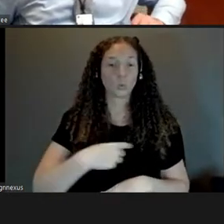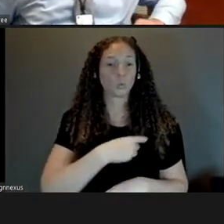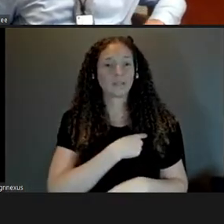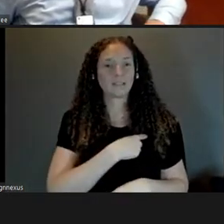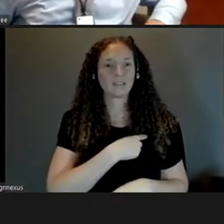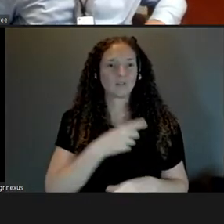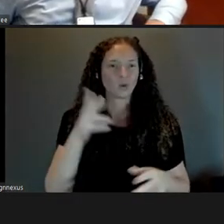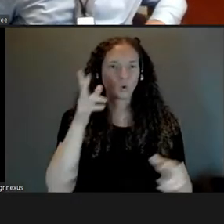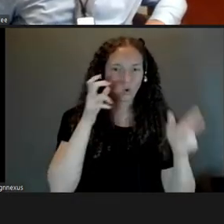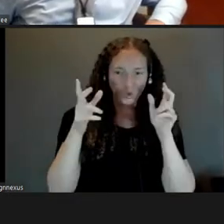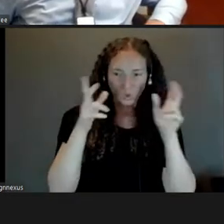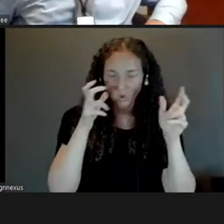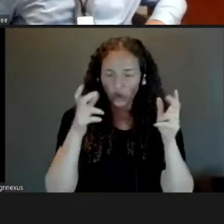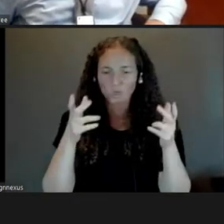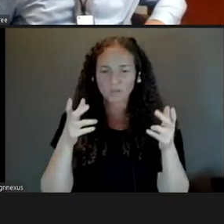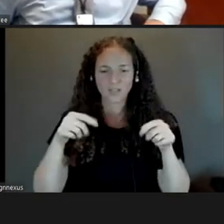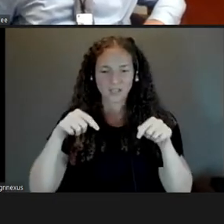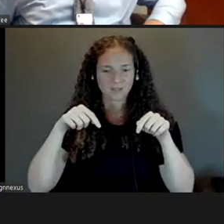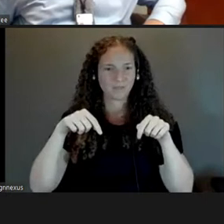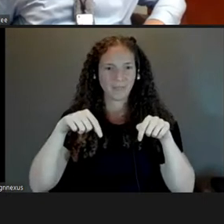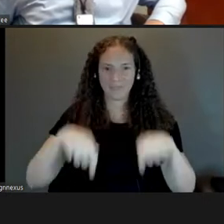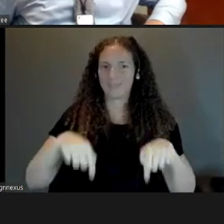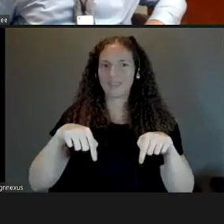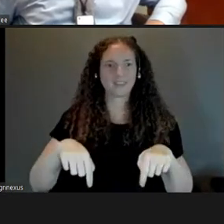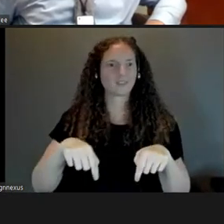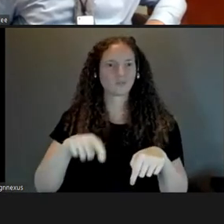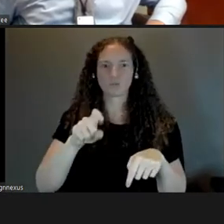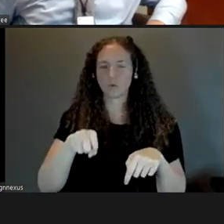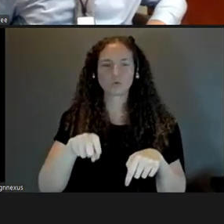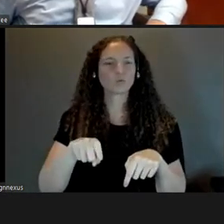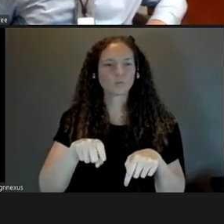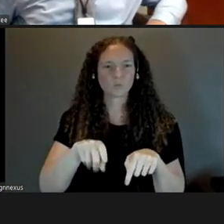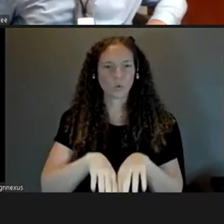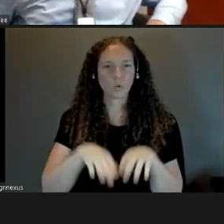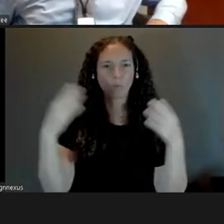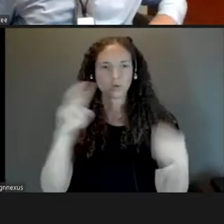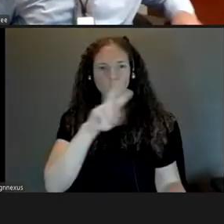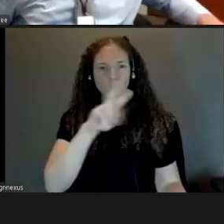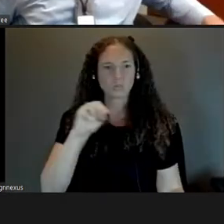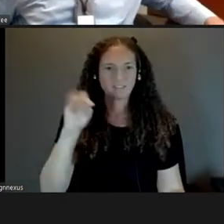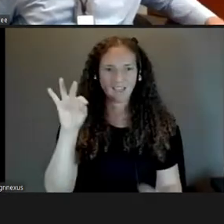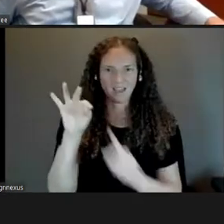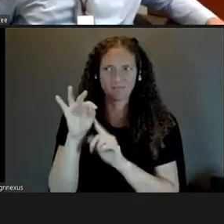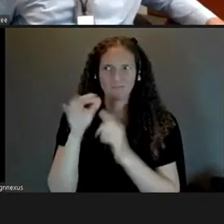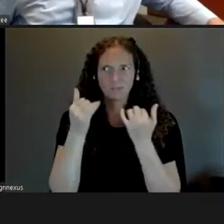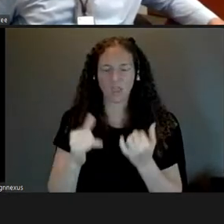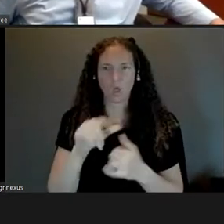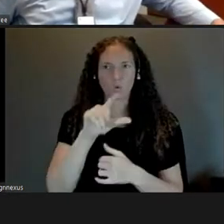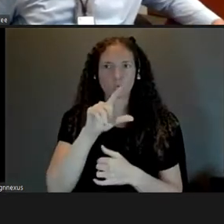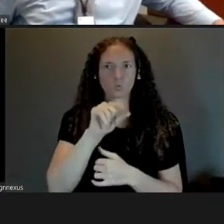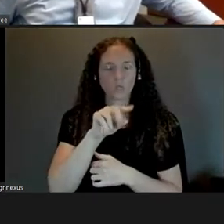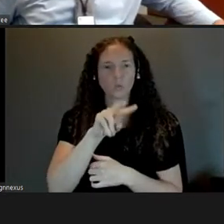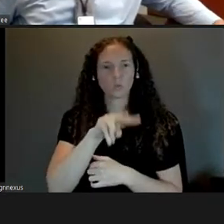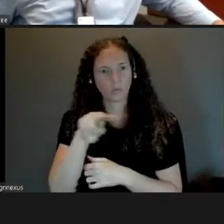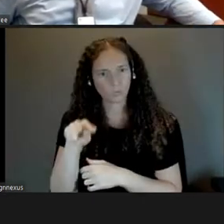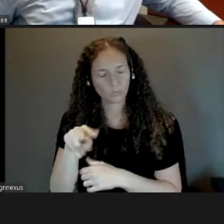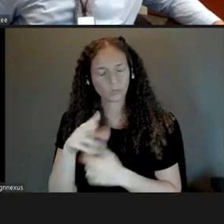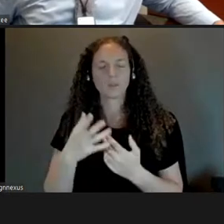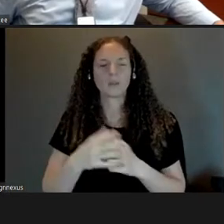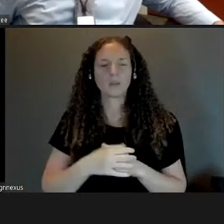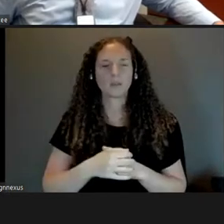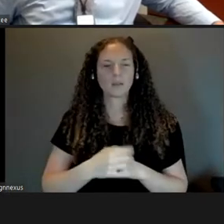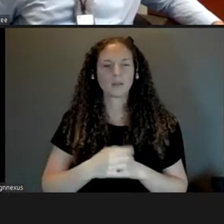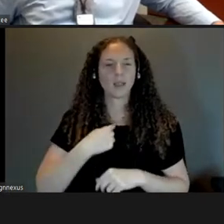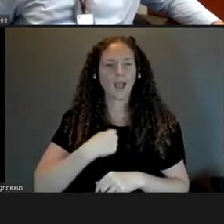was supposed to be opened in by 2009 and it's 2022. You know, I've heard that they're bringing back